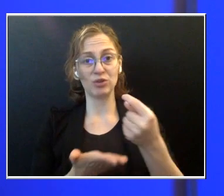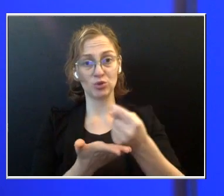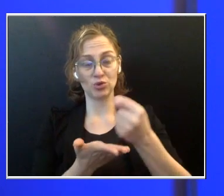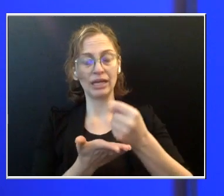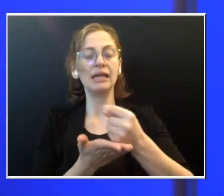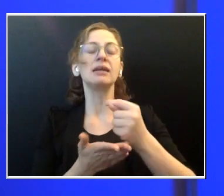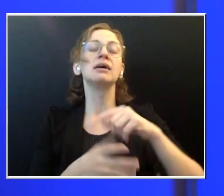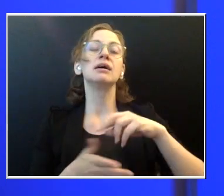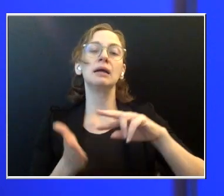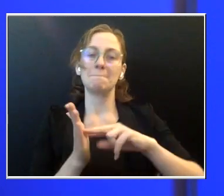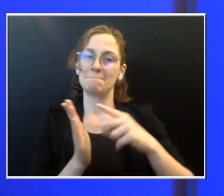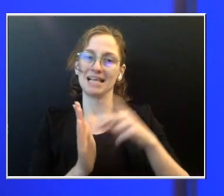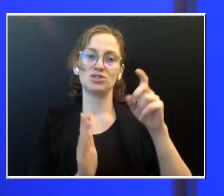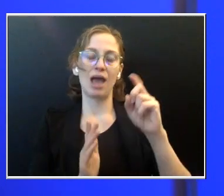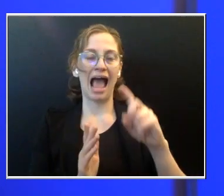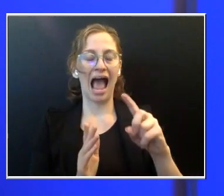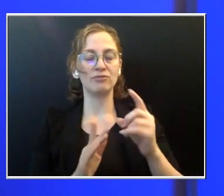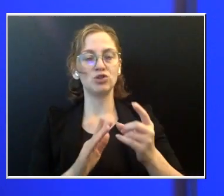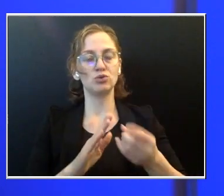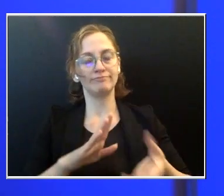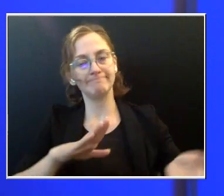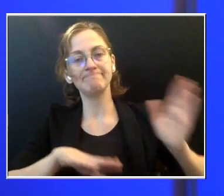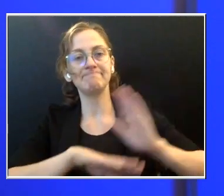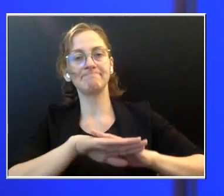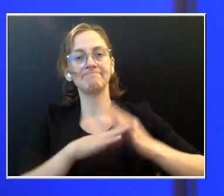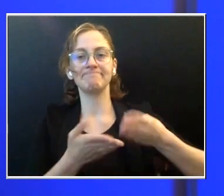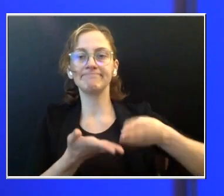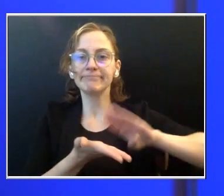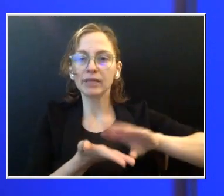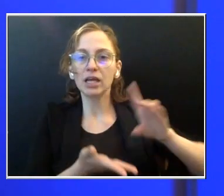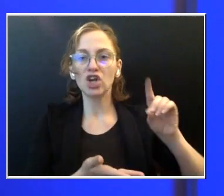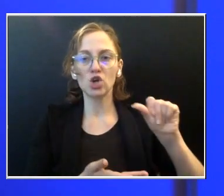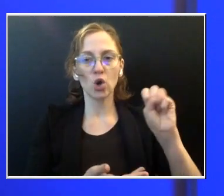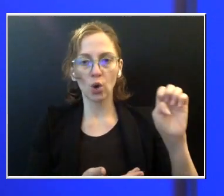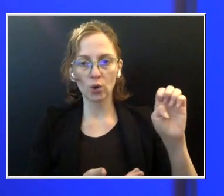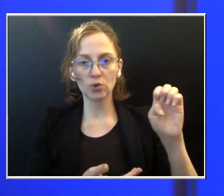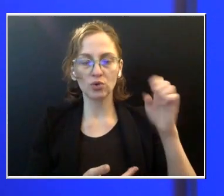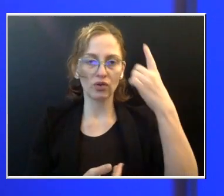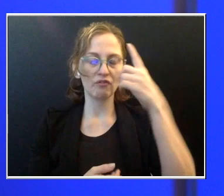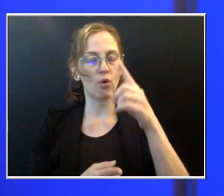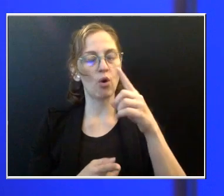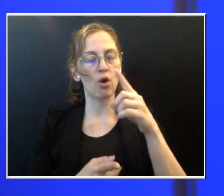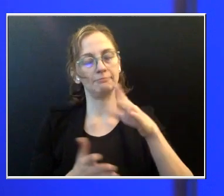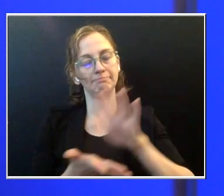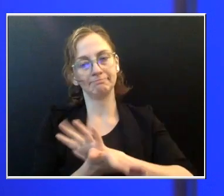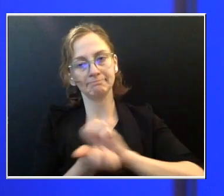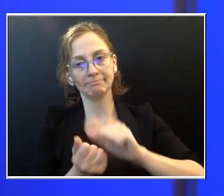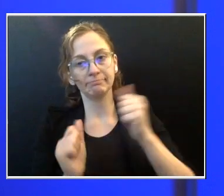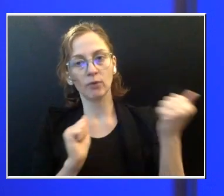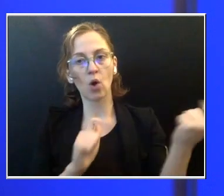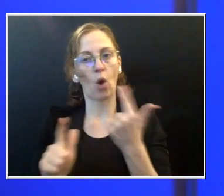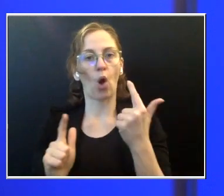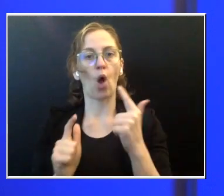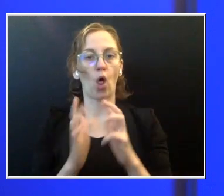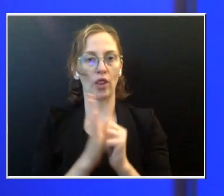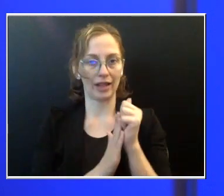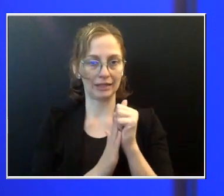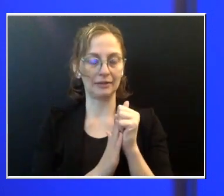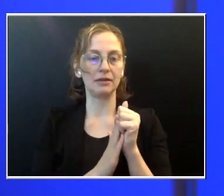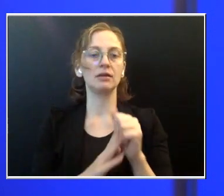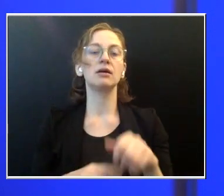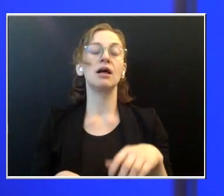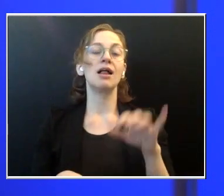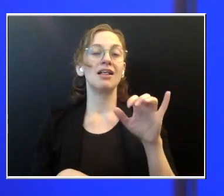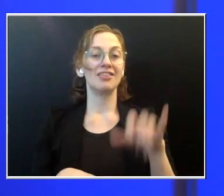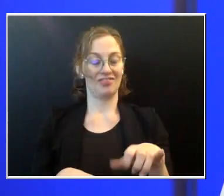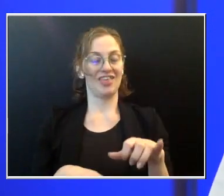eradicate every last cell that's there. This concept of doing radiation multiple times a day, we call it hyperfractionation, meaning we chop